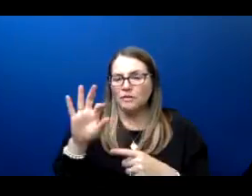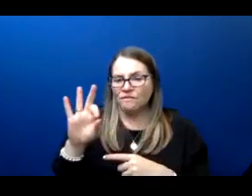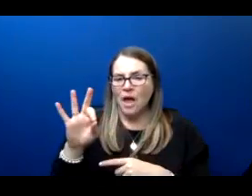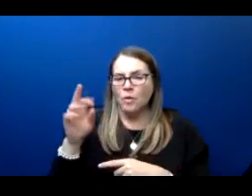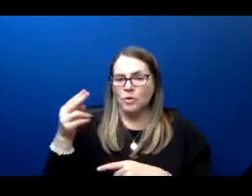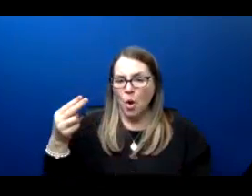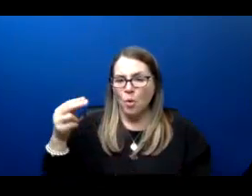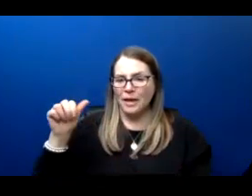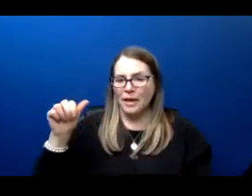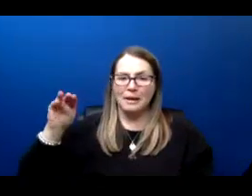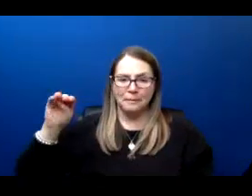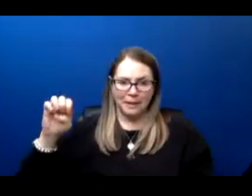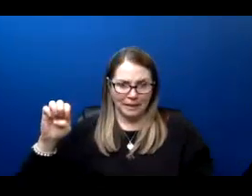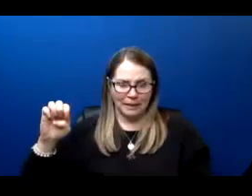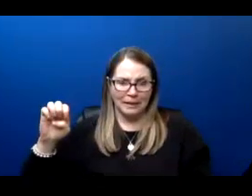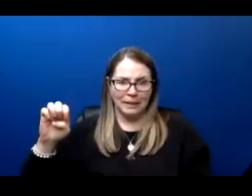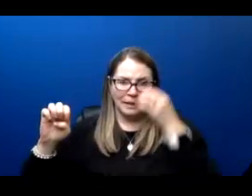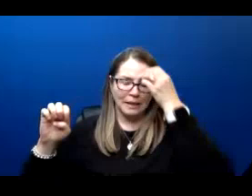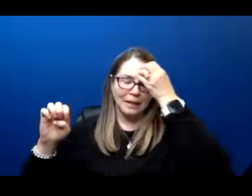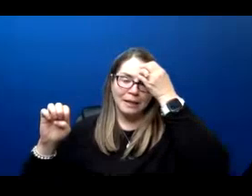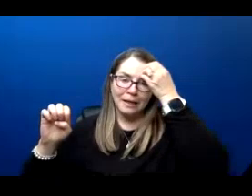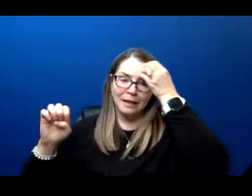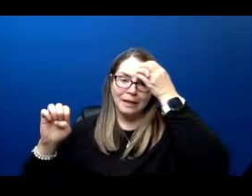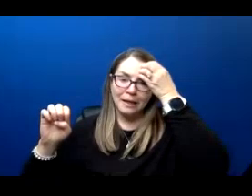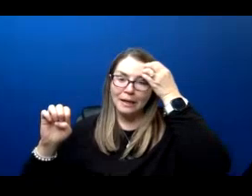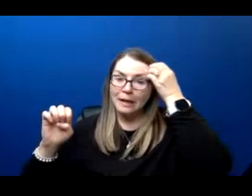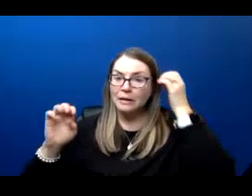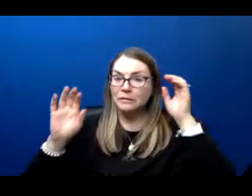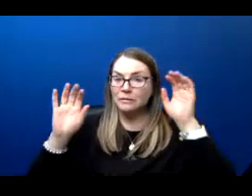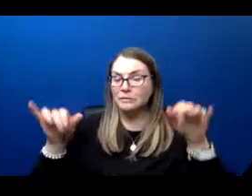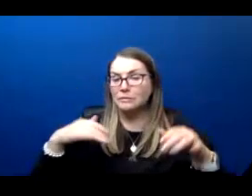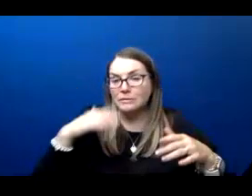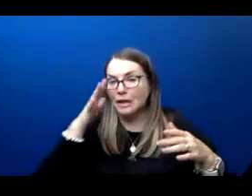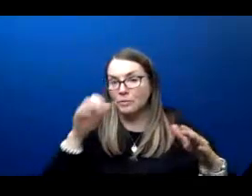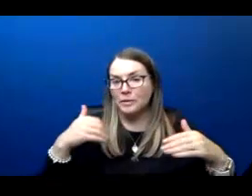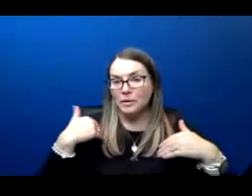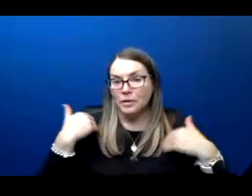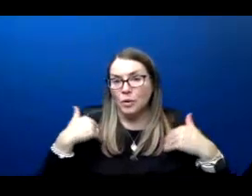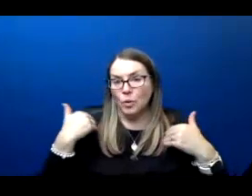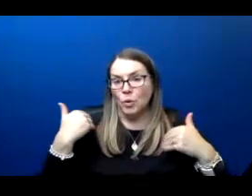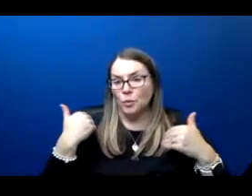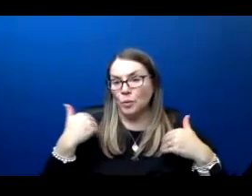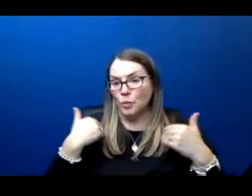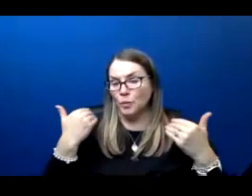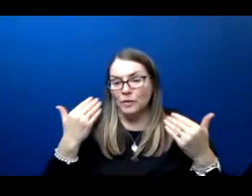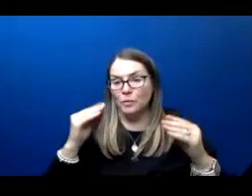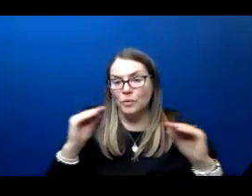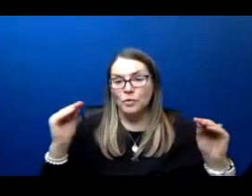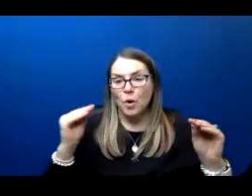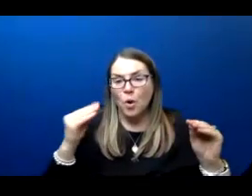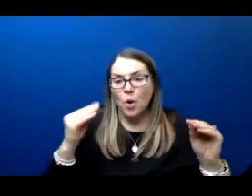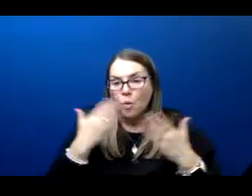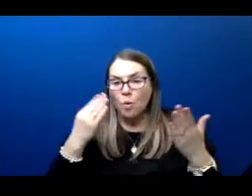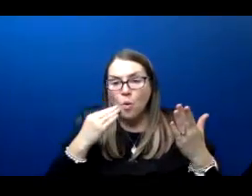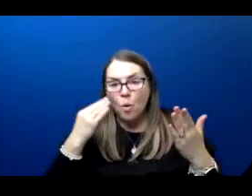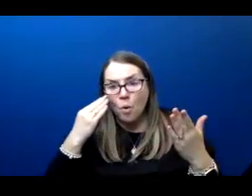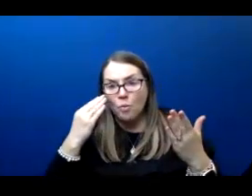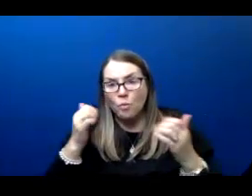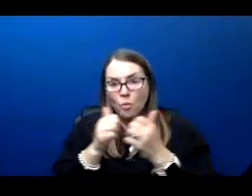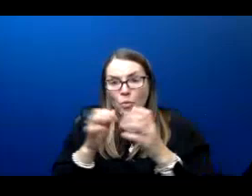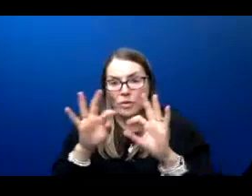I can just tell you, I mean, I can't even begin to tell you the youth that are homeless at this moment. It's unbelievable. With families,